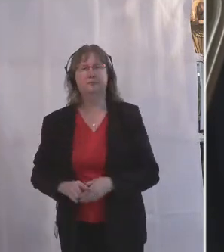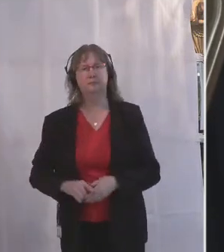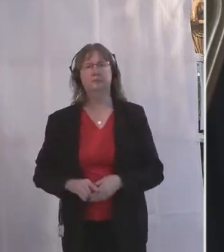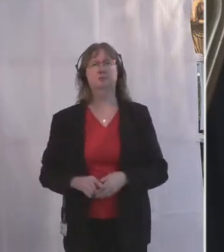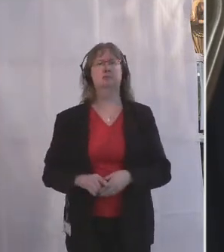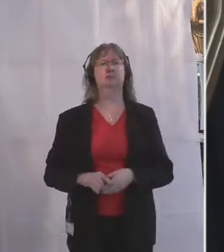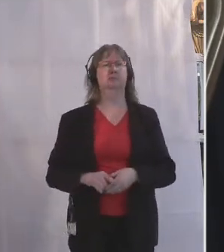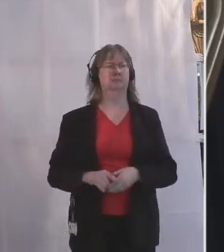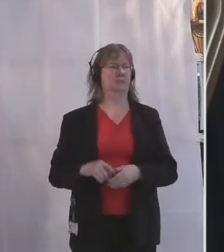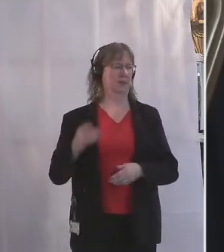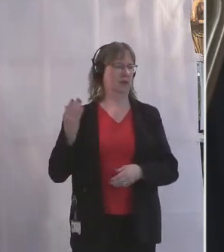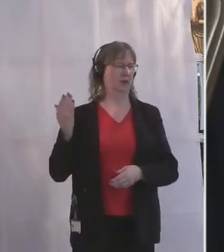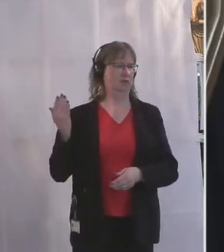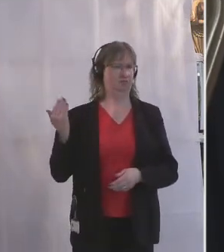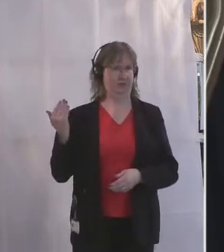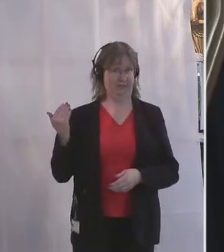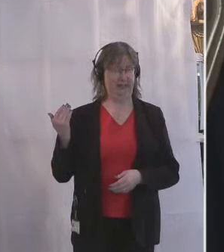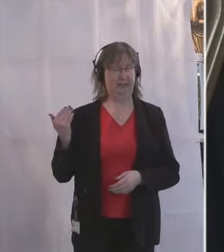we've had a recent